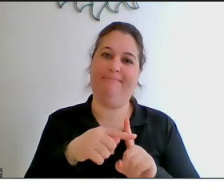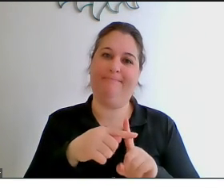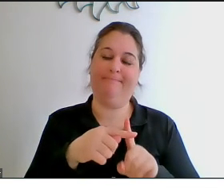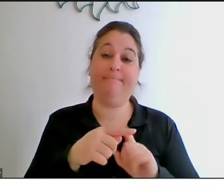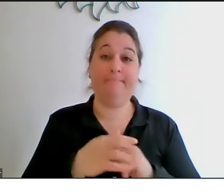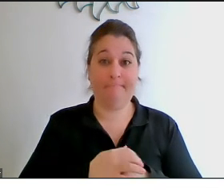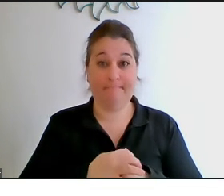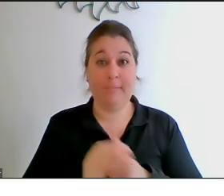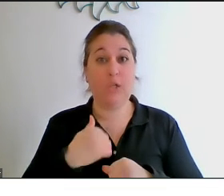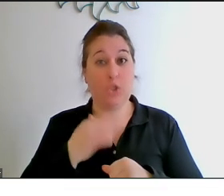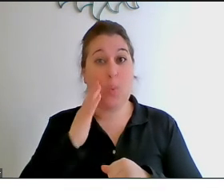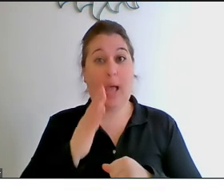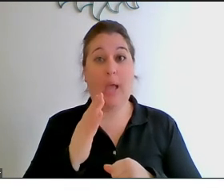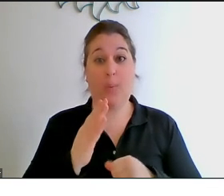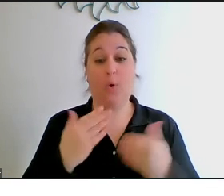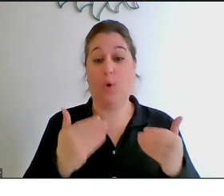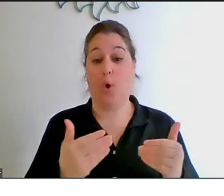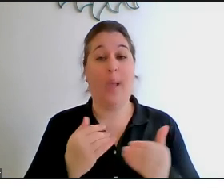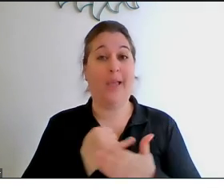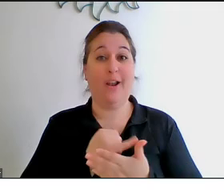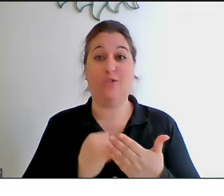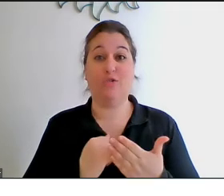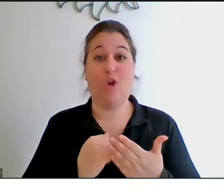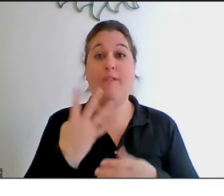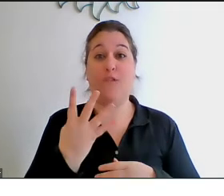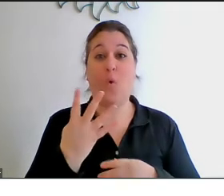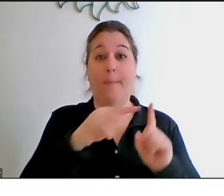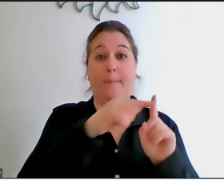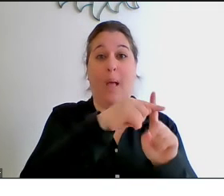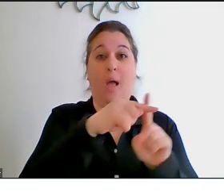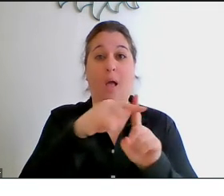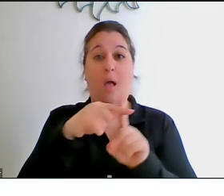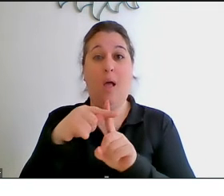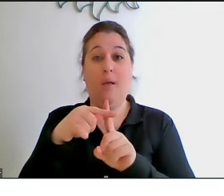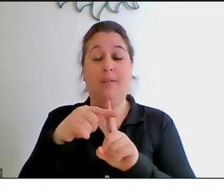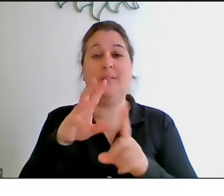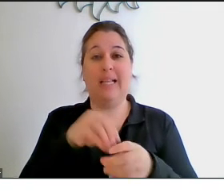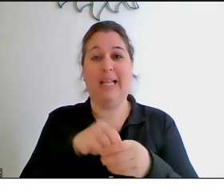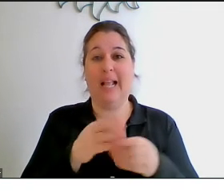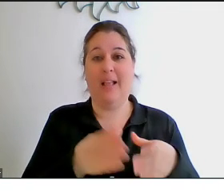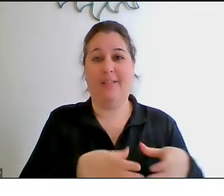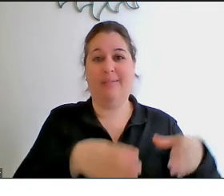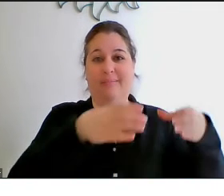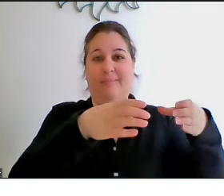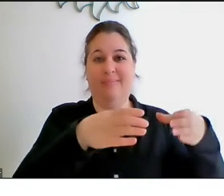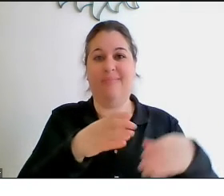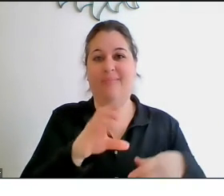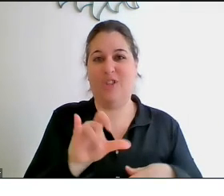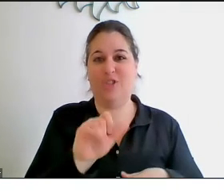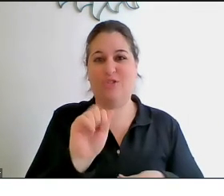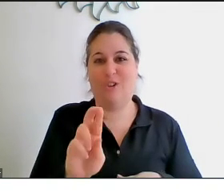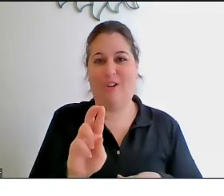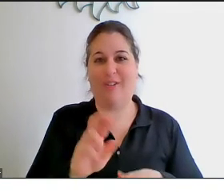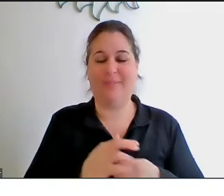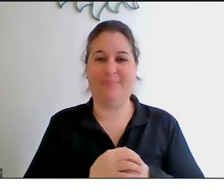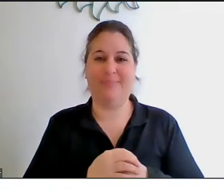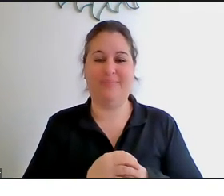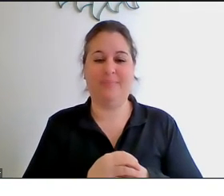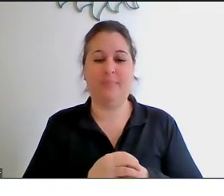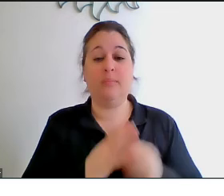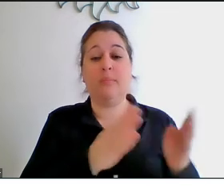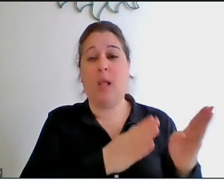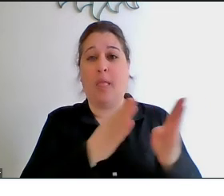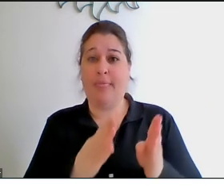positive. Okay, so I'm going to put 4 positives in here. 4 positives. Now let me circle the second number. It's